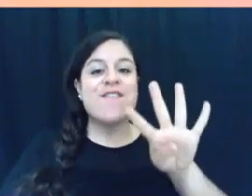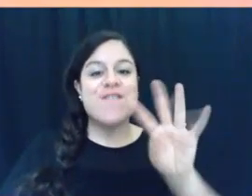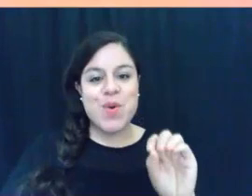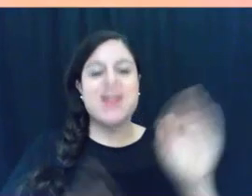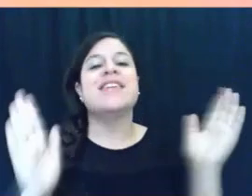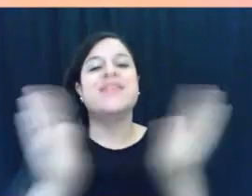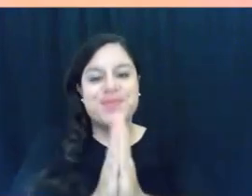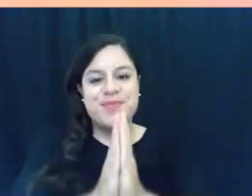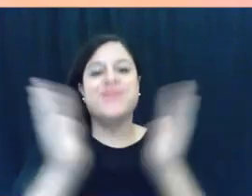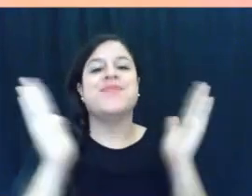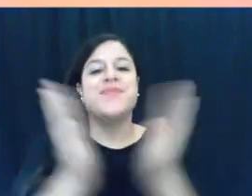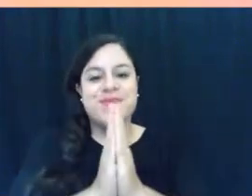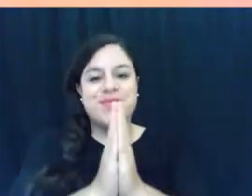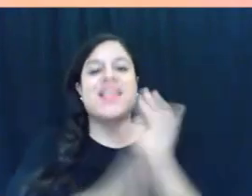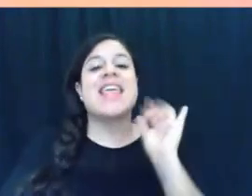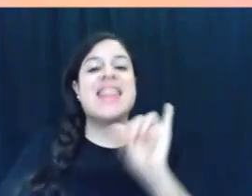31, 32, 33, 34, 35, 36, 37, 38, 39, 40.